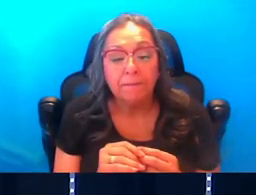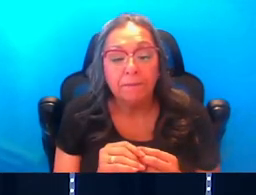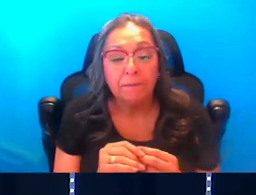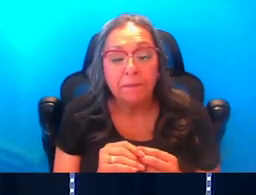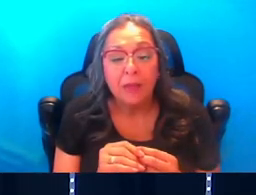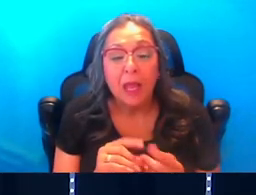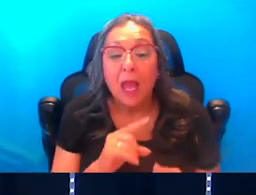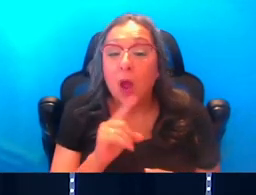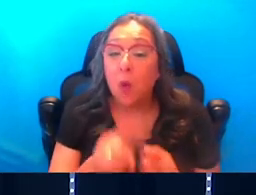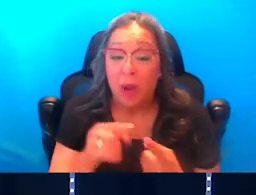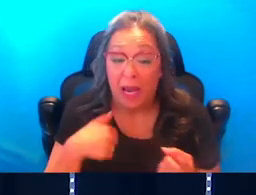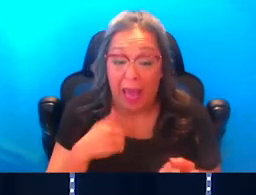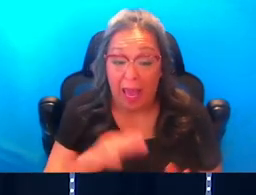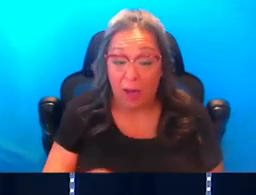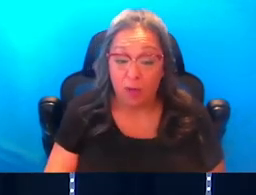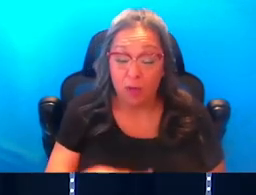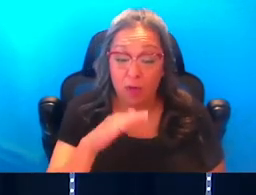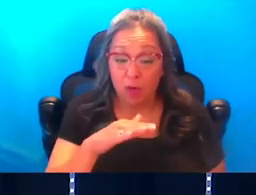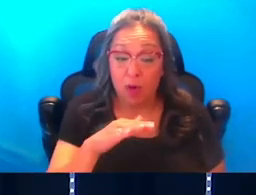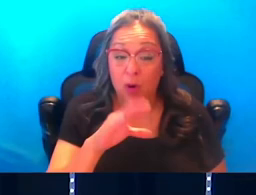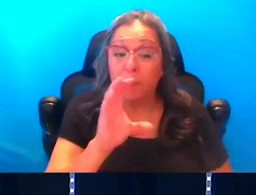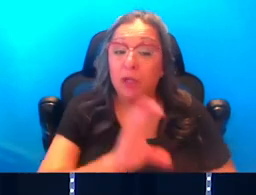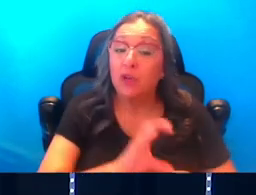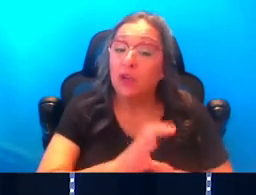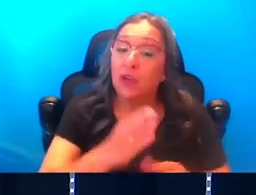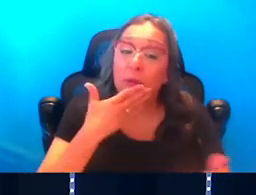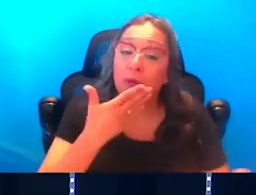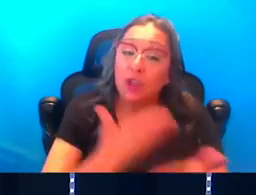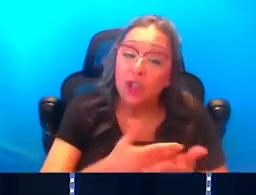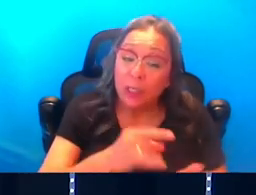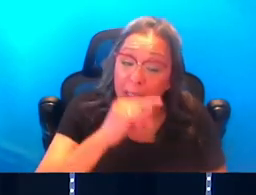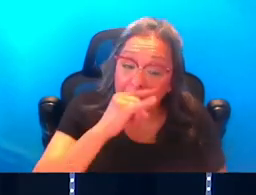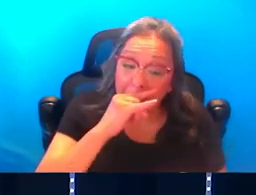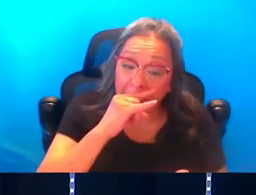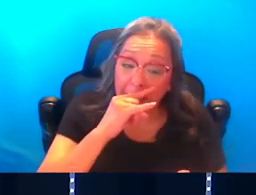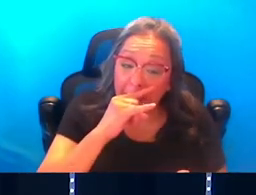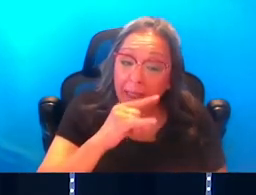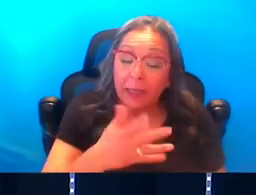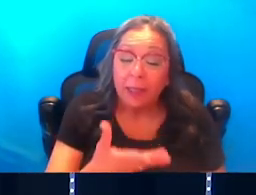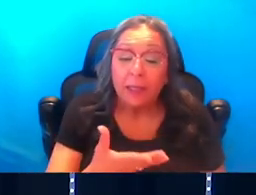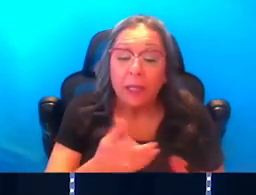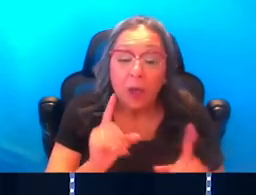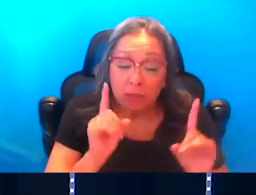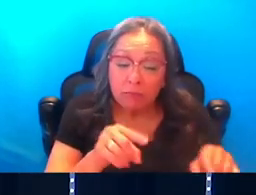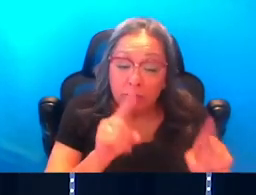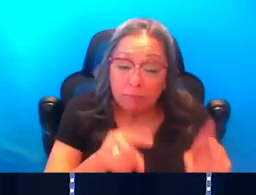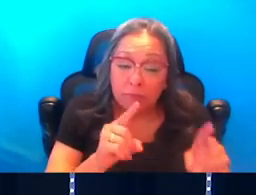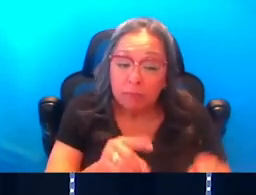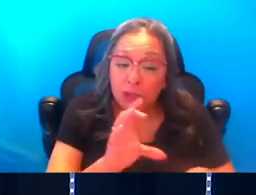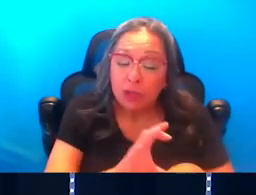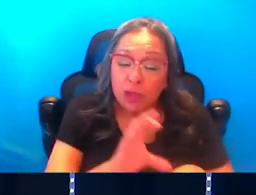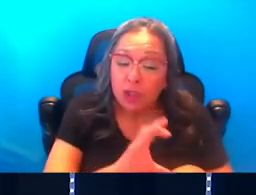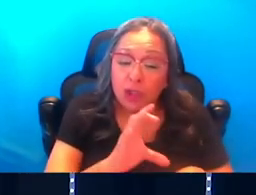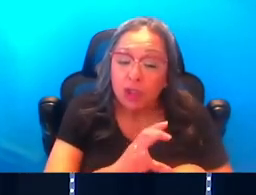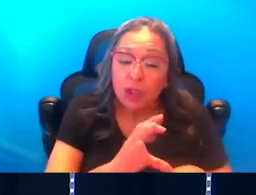When I grew up in church, grew up as a good kid, grew up as a church kid. We were in the church every single time the church was open. We were there first and we were